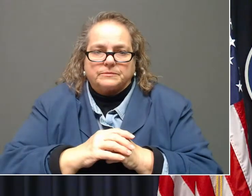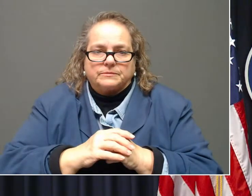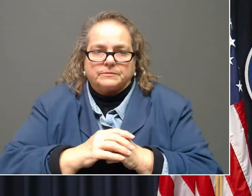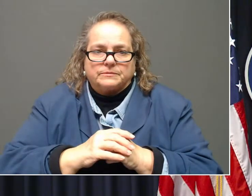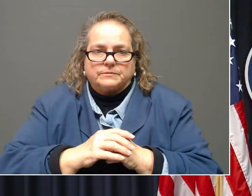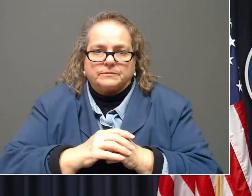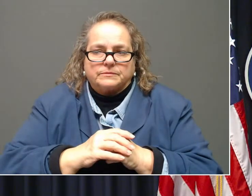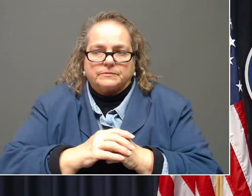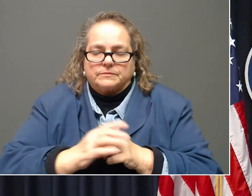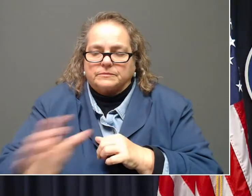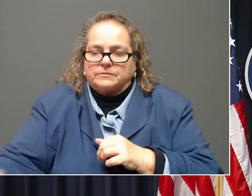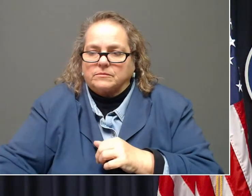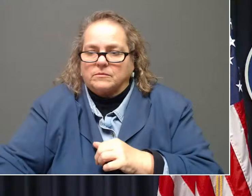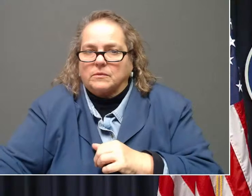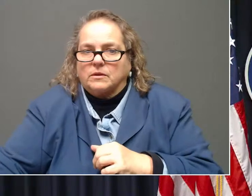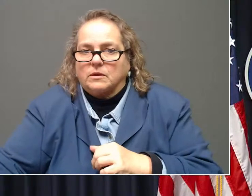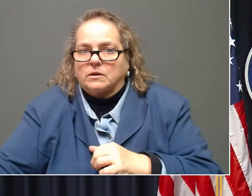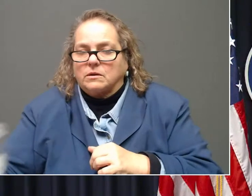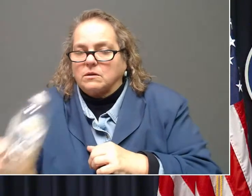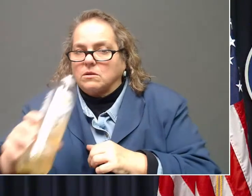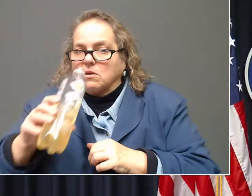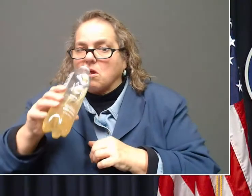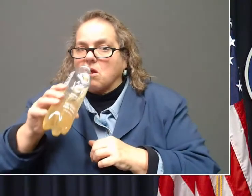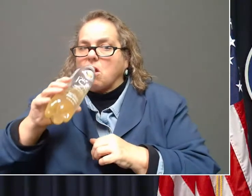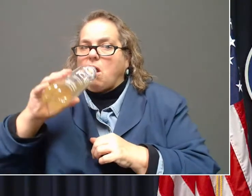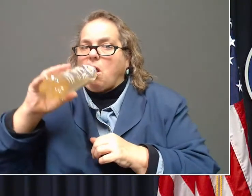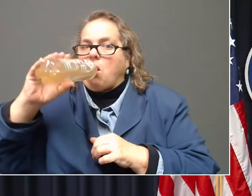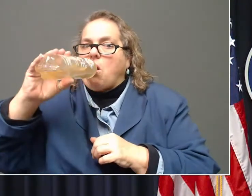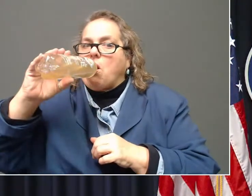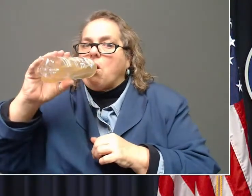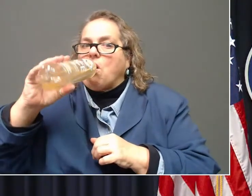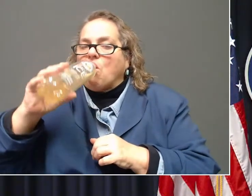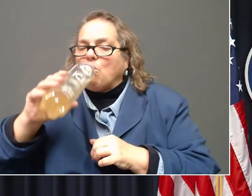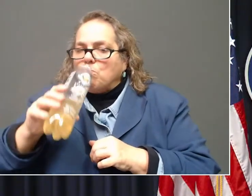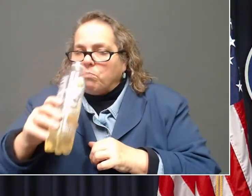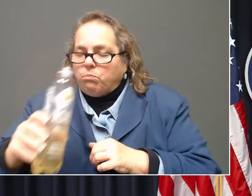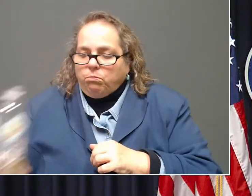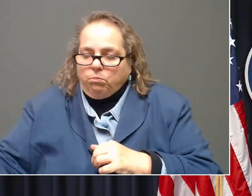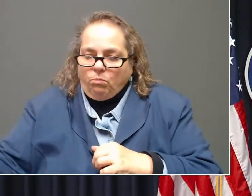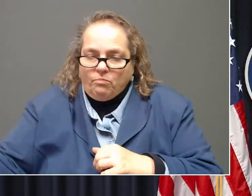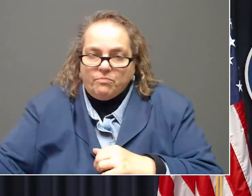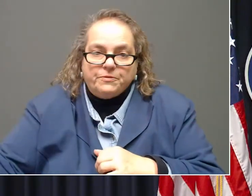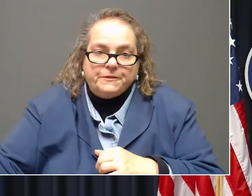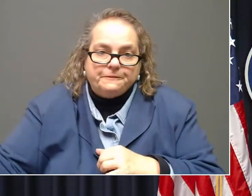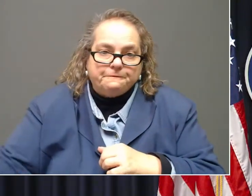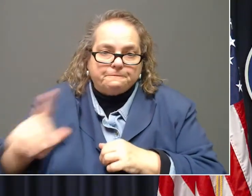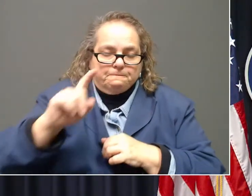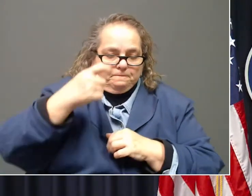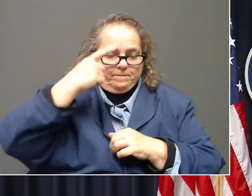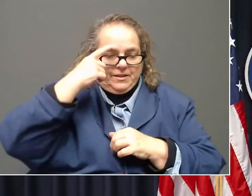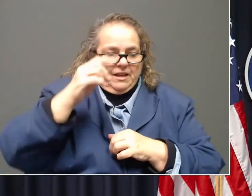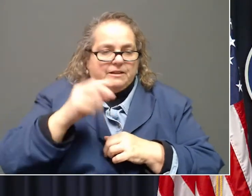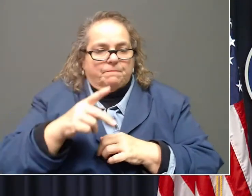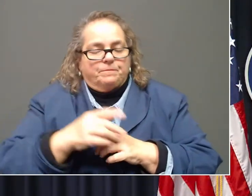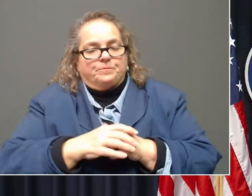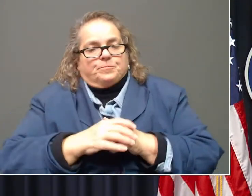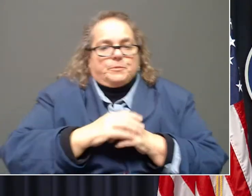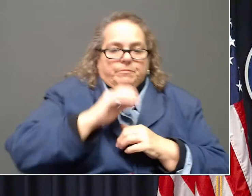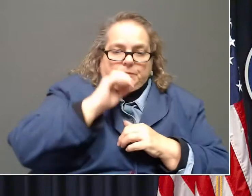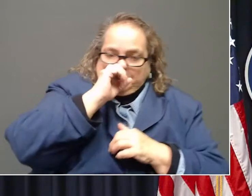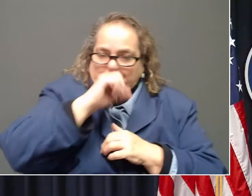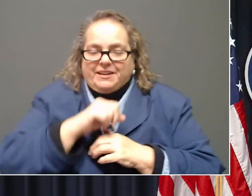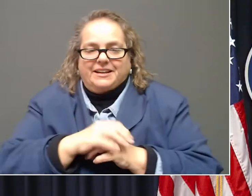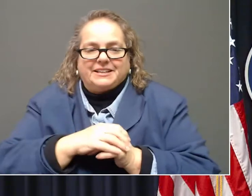communities, talking about COVID with our Amish, Mennonite, and other populations, and what good